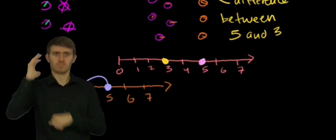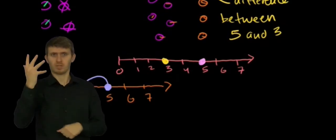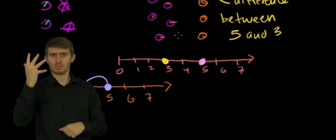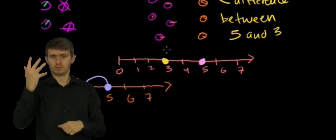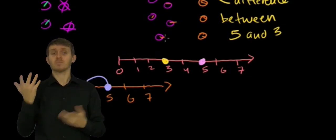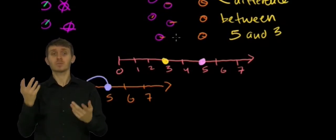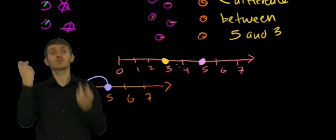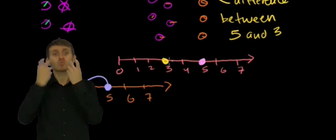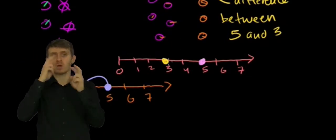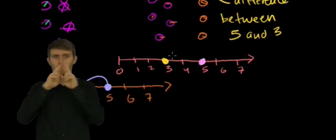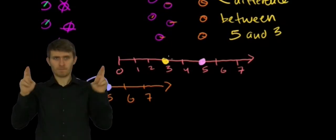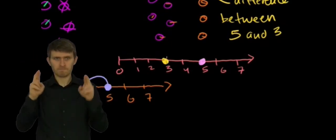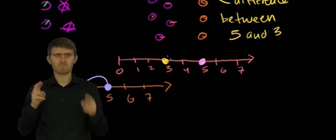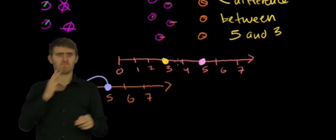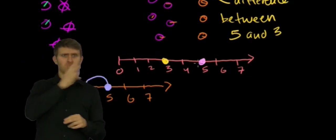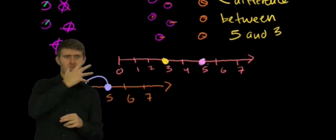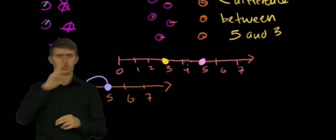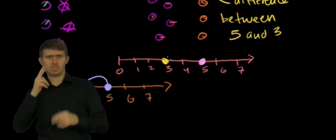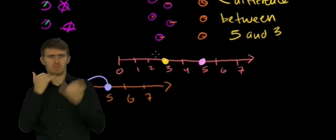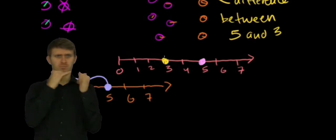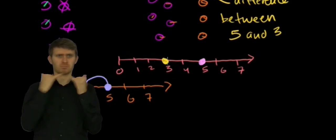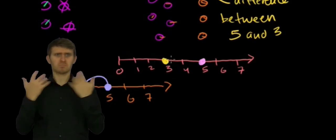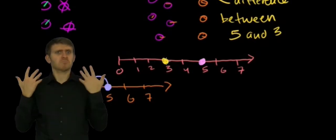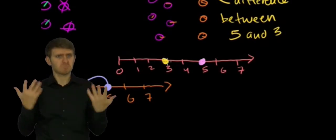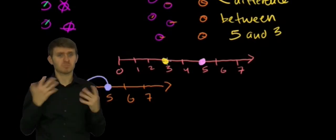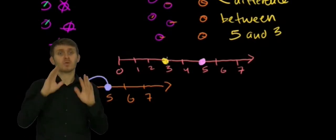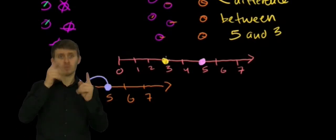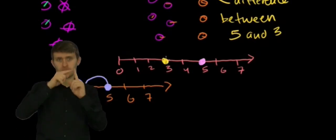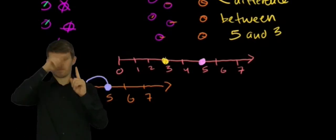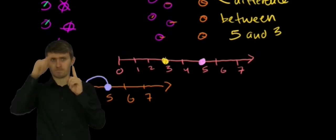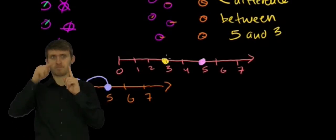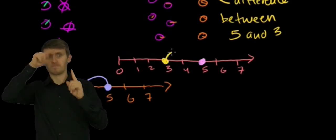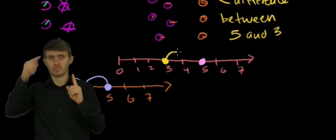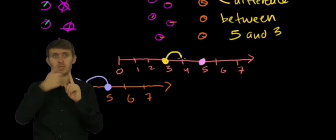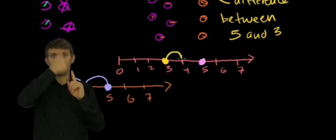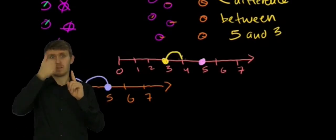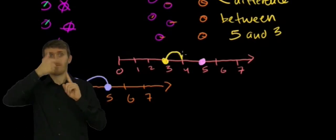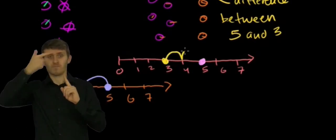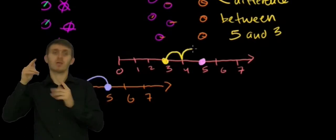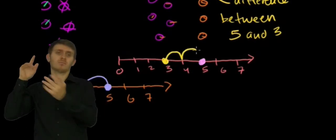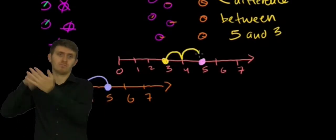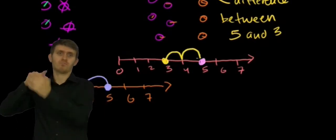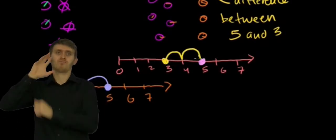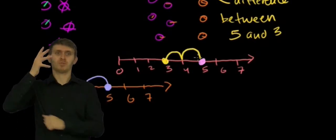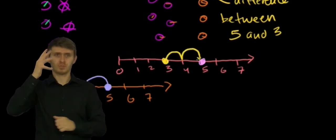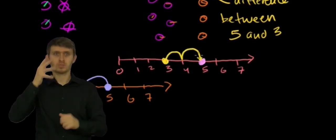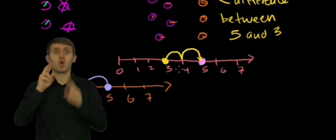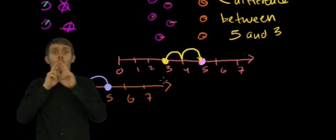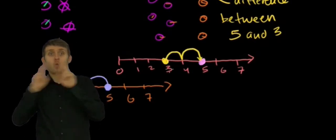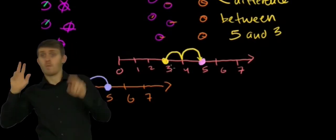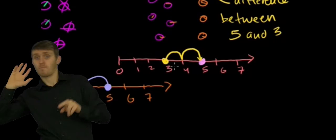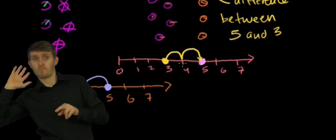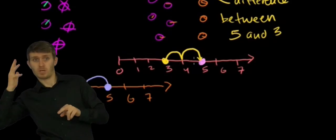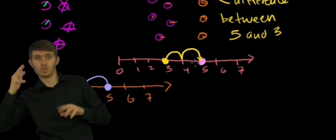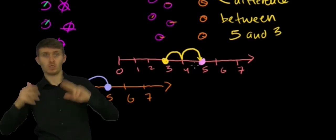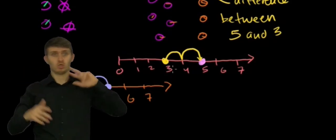to 5? So the difference here, how different is 5 than 3? Well, you have to go up 1 and then up 2 to get to